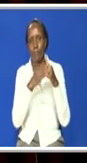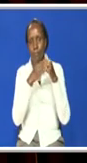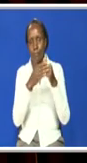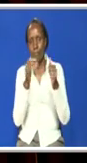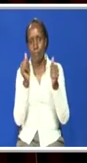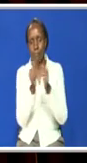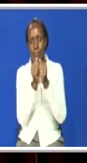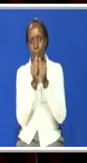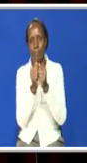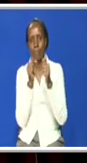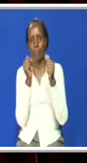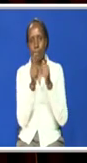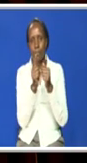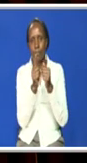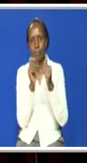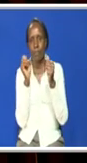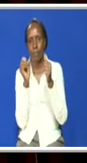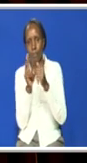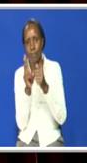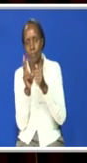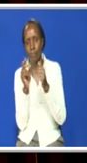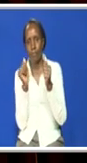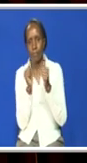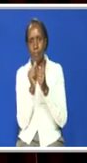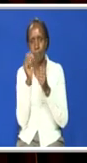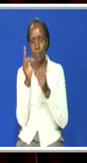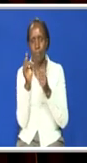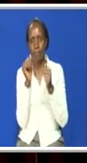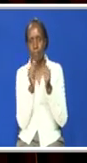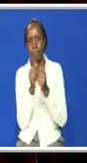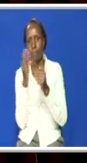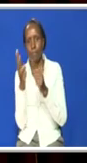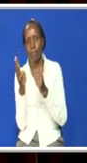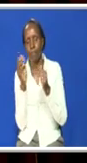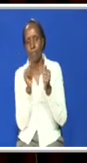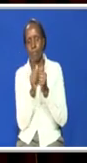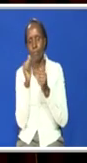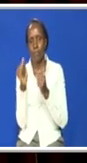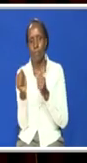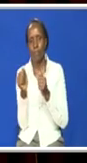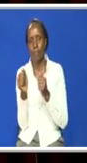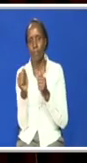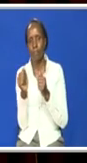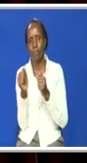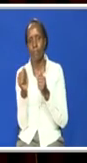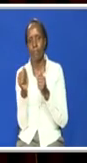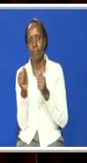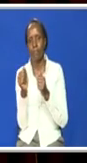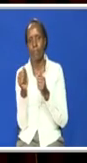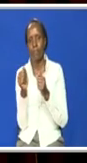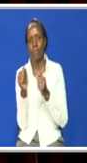10, 11, 12, 13, 14, 15. So when we